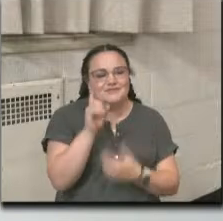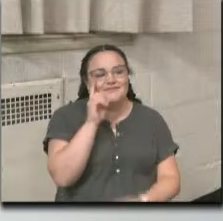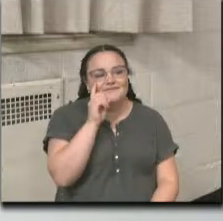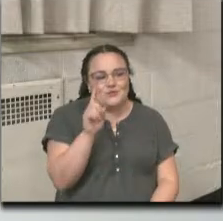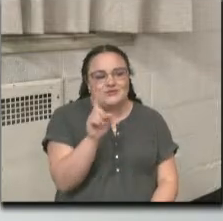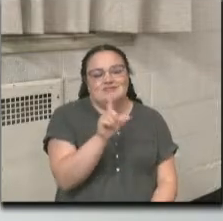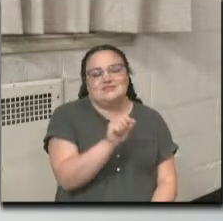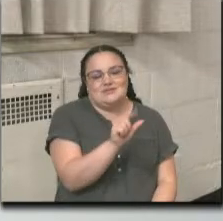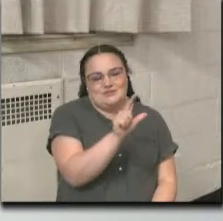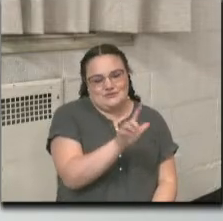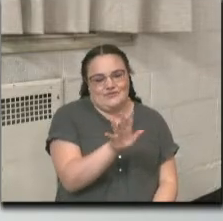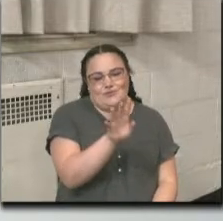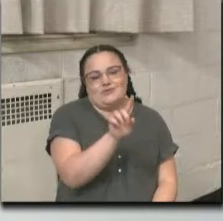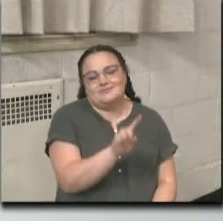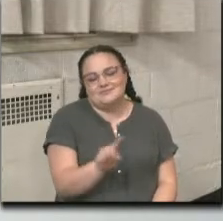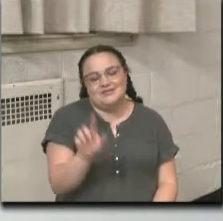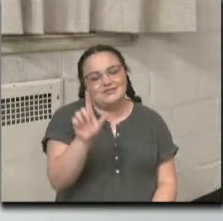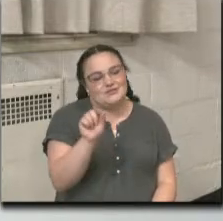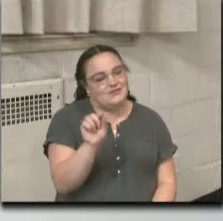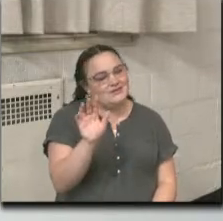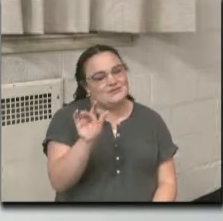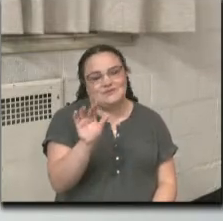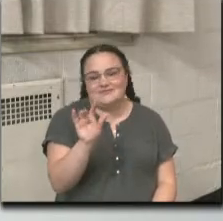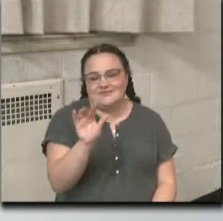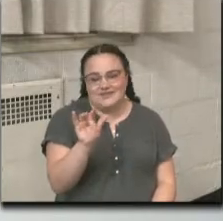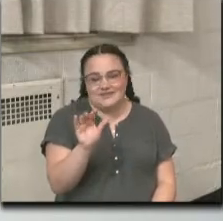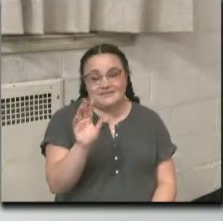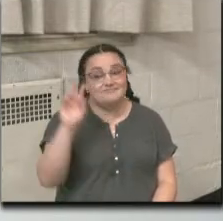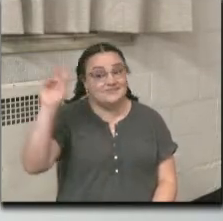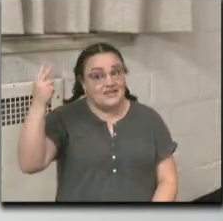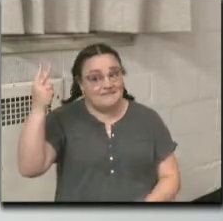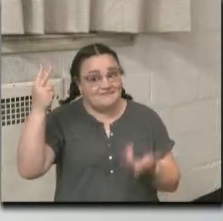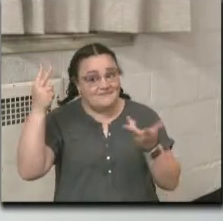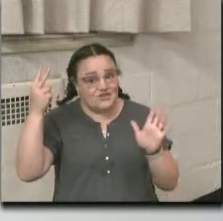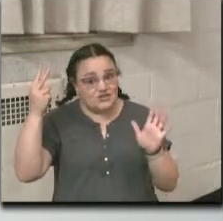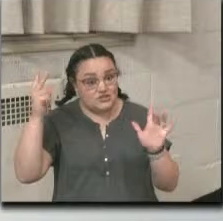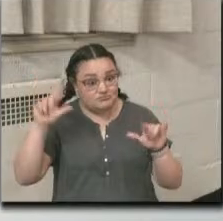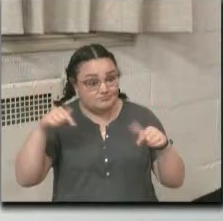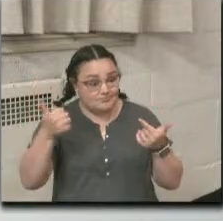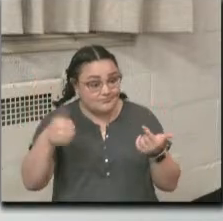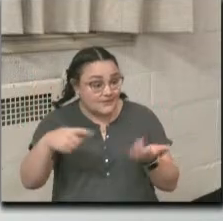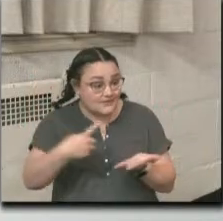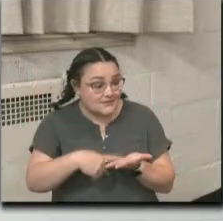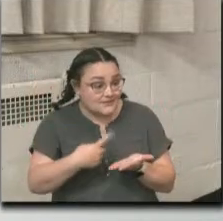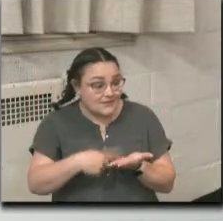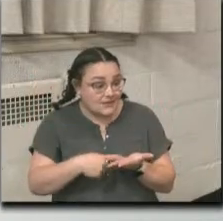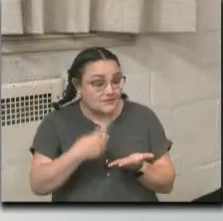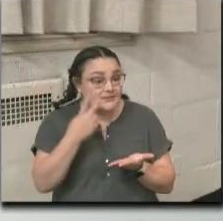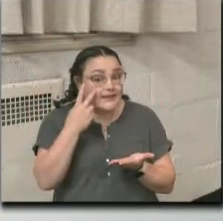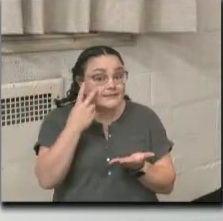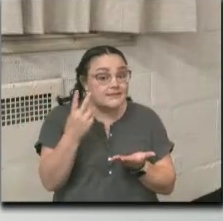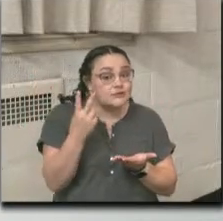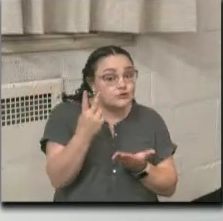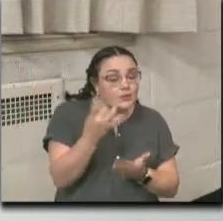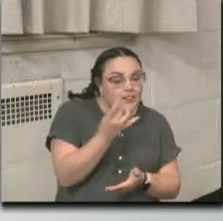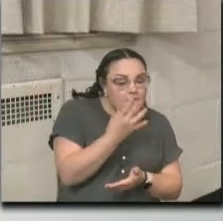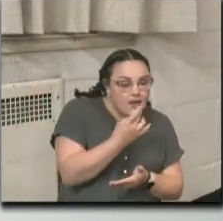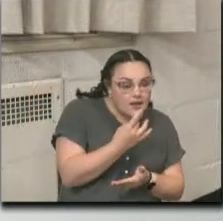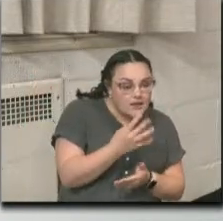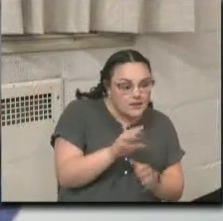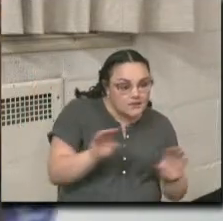year 2024-2025. It's been moved and seconded. Is there any discussion? And I see two lights.